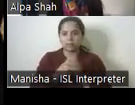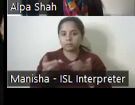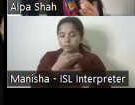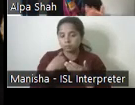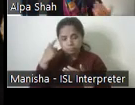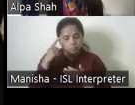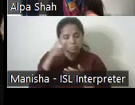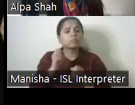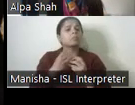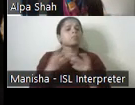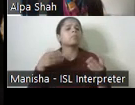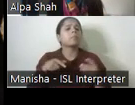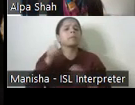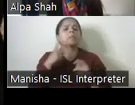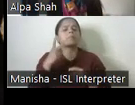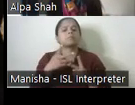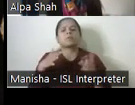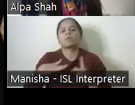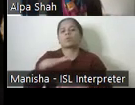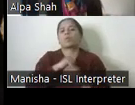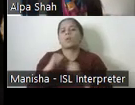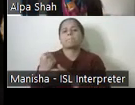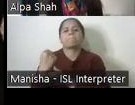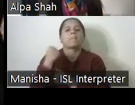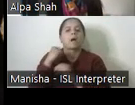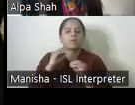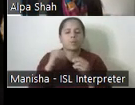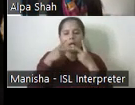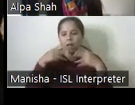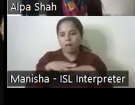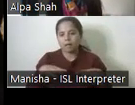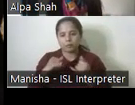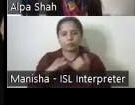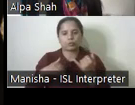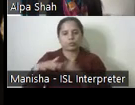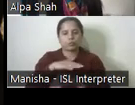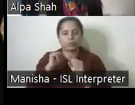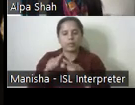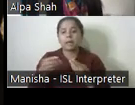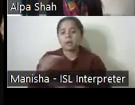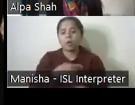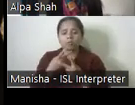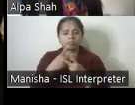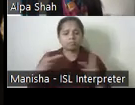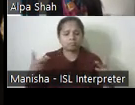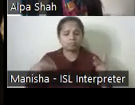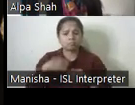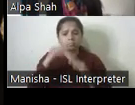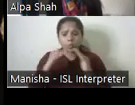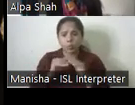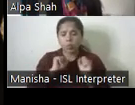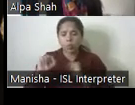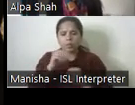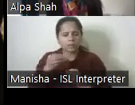property has not determined status and power within Adivasi society. Economic differences between households are often minimal